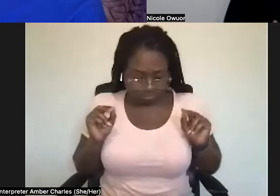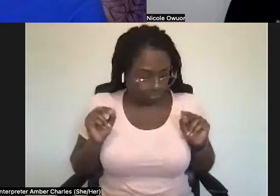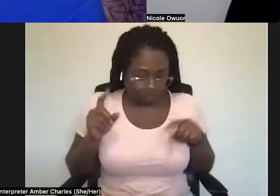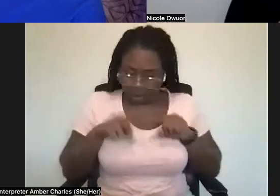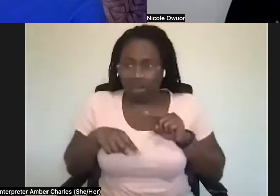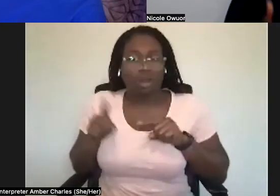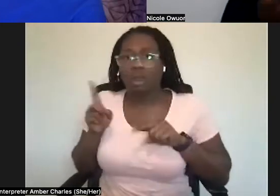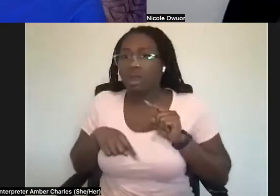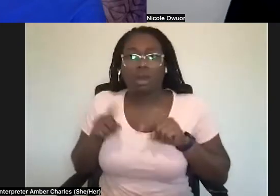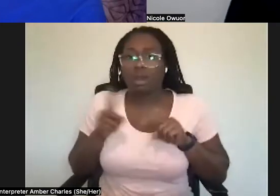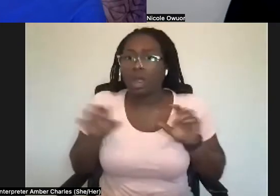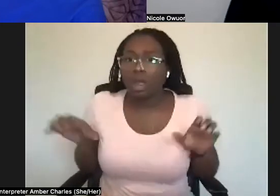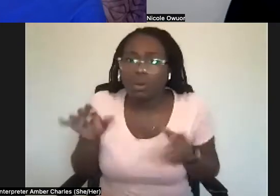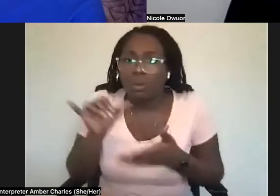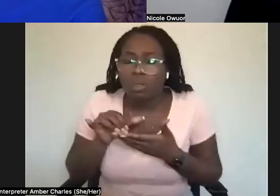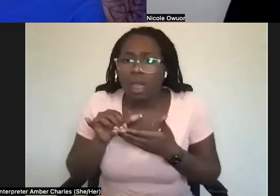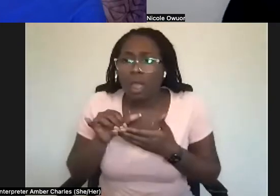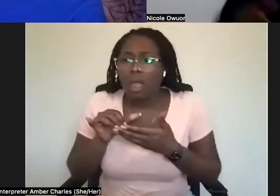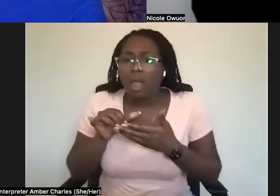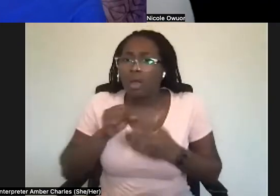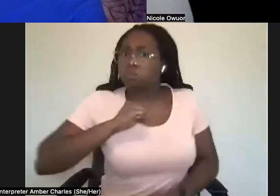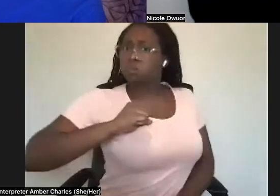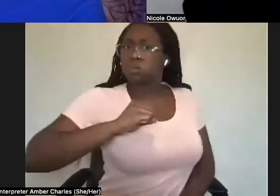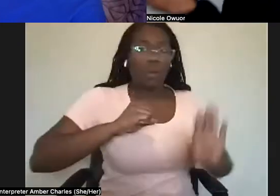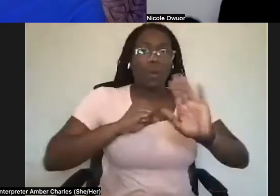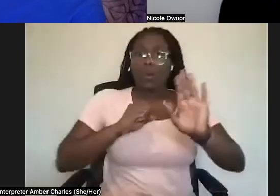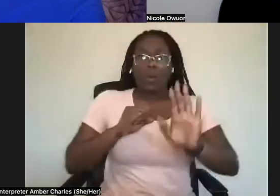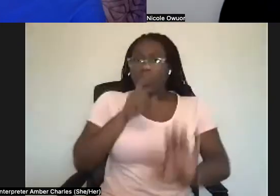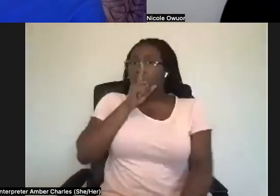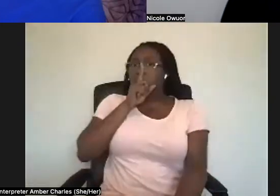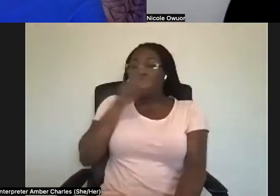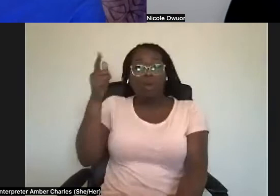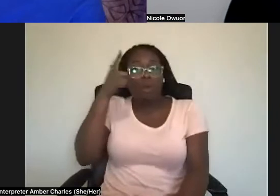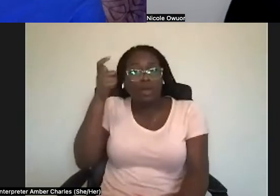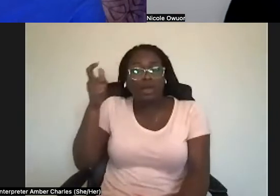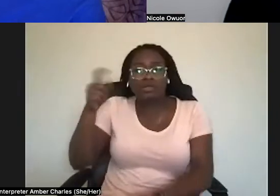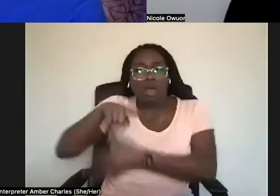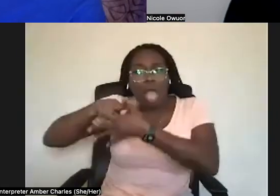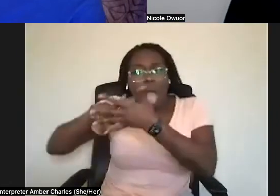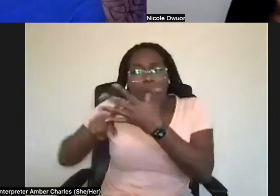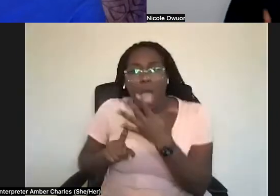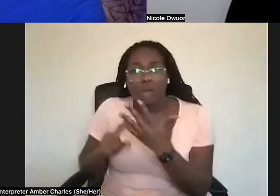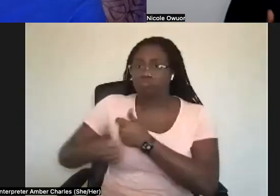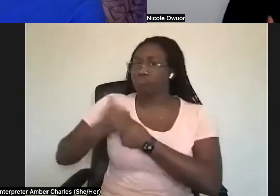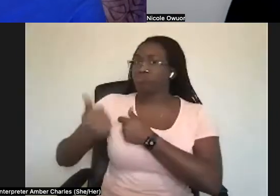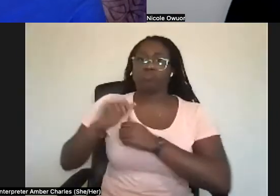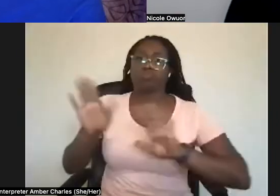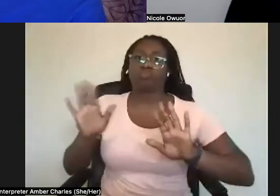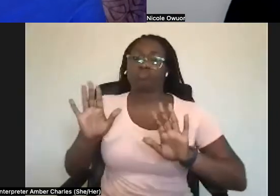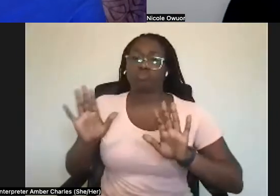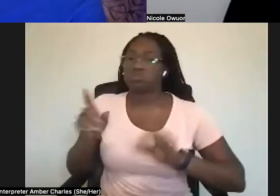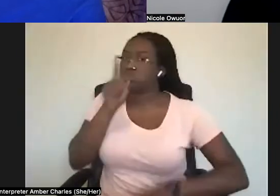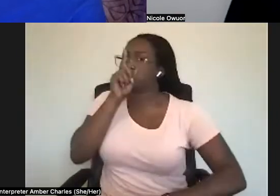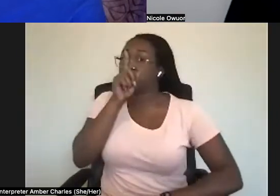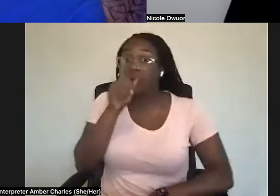that bold risk of standing up for myself because of XYZ or all of these dangers. But here was someone who